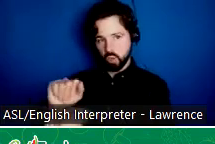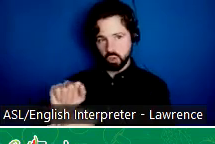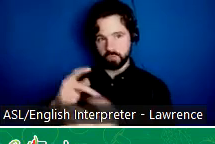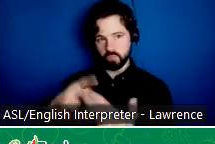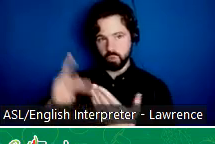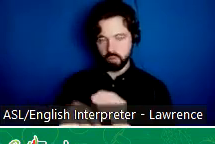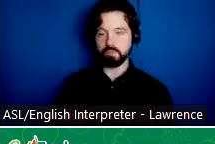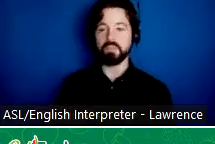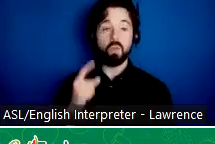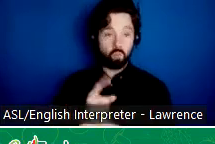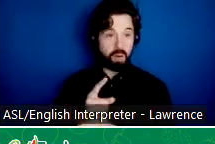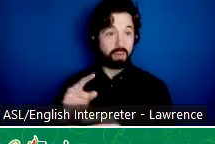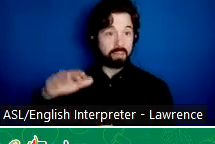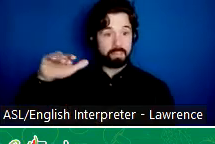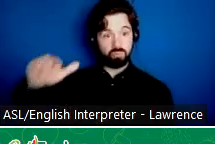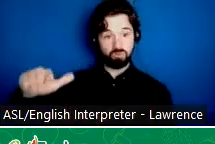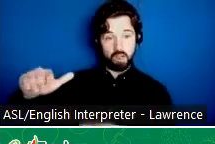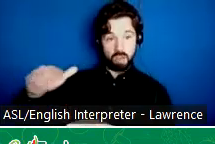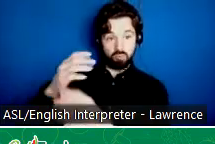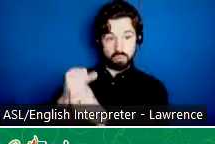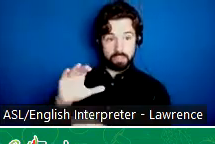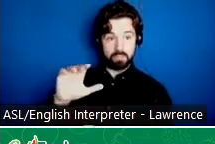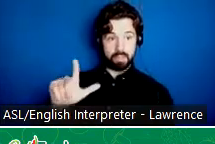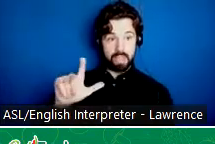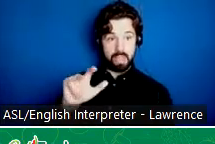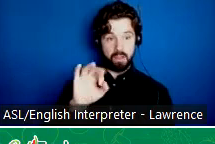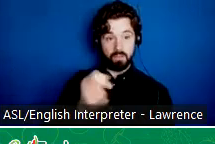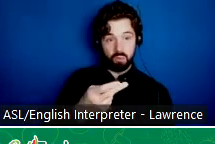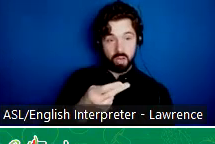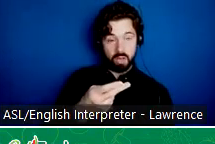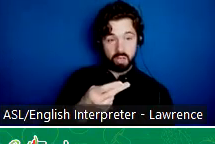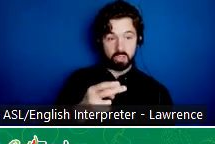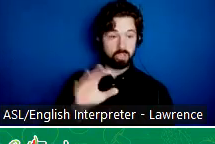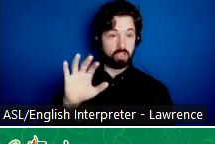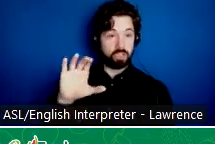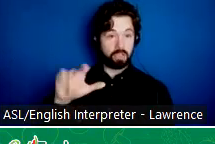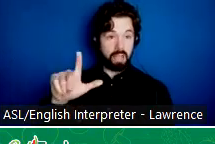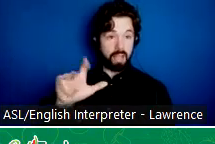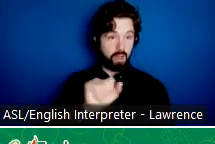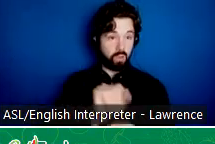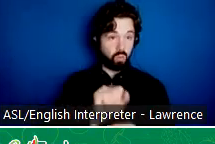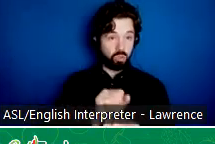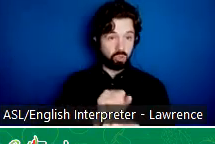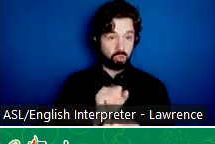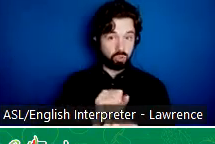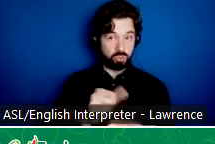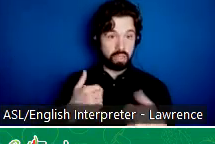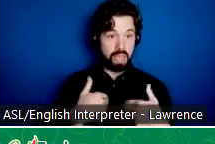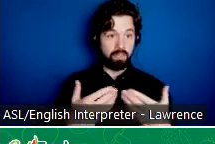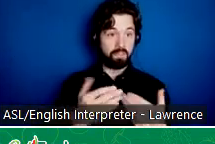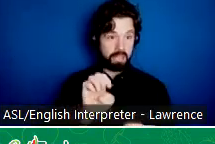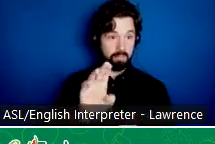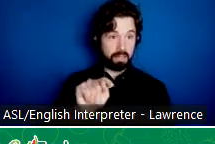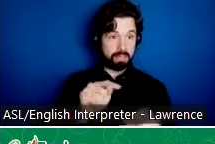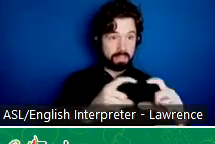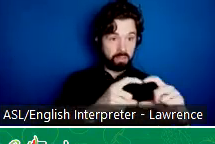CalFresh or CalWorks, and so they're receiving their benefits on an existing EBT card, they're still going to receive their